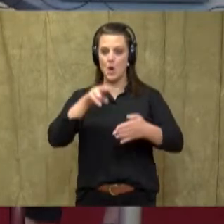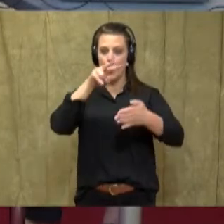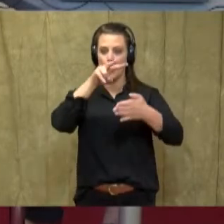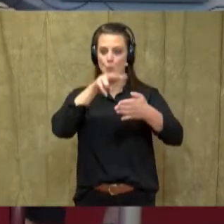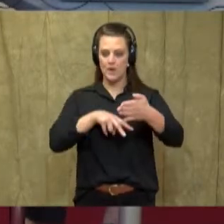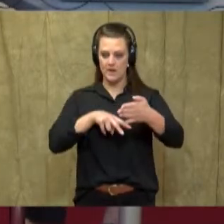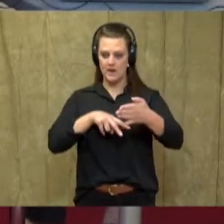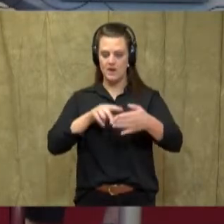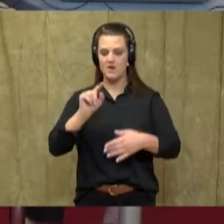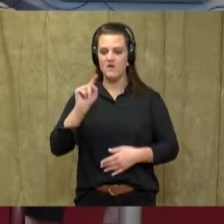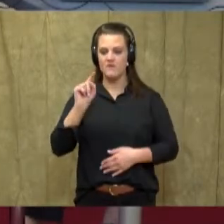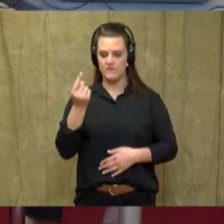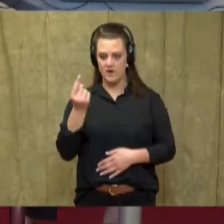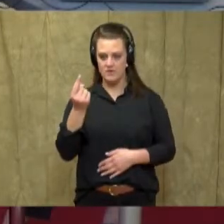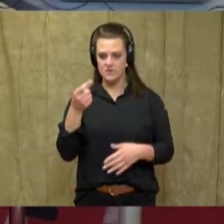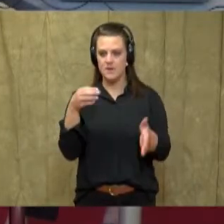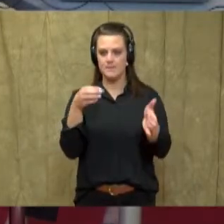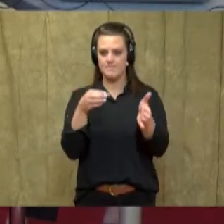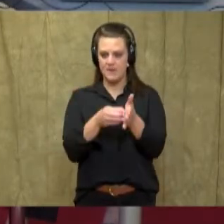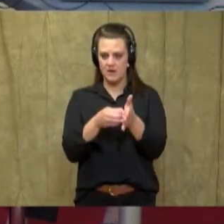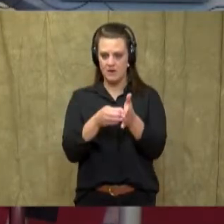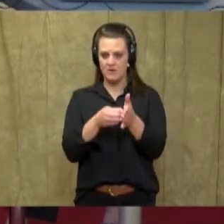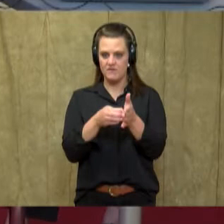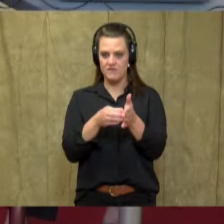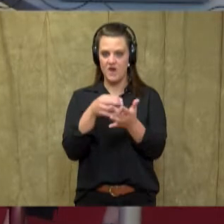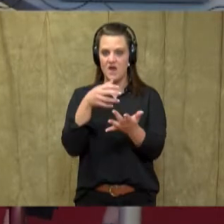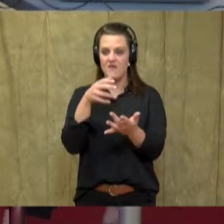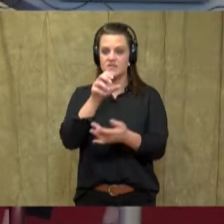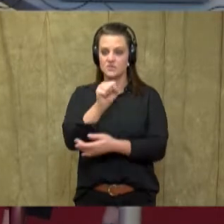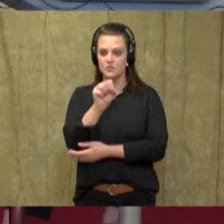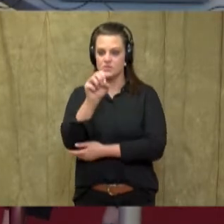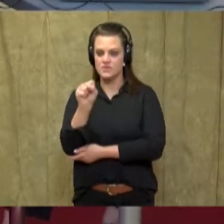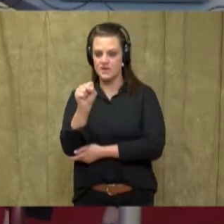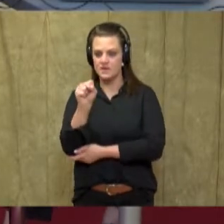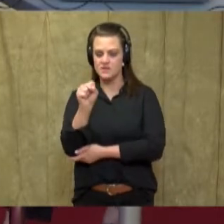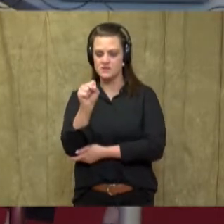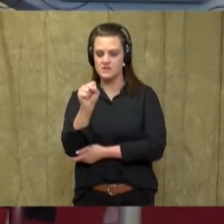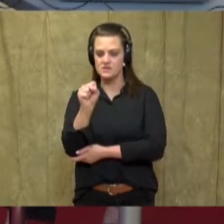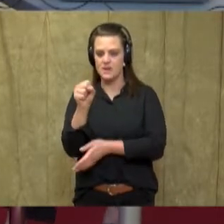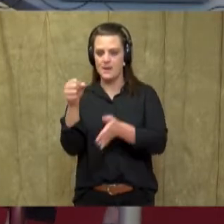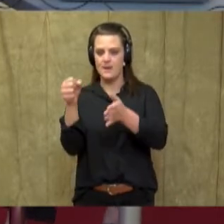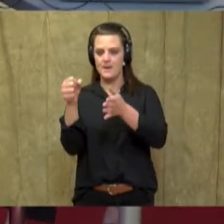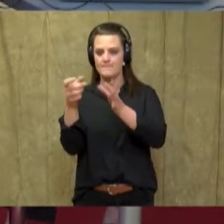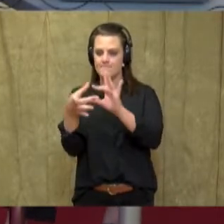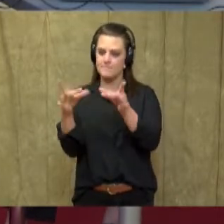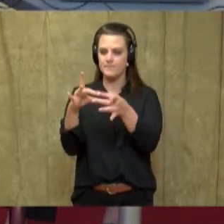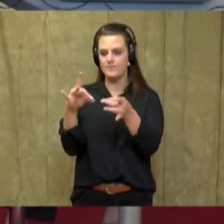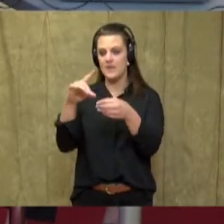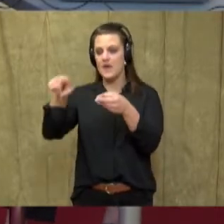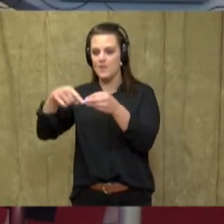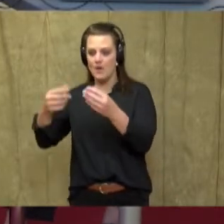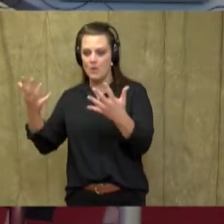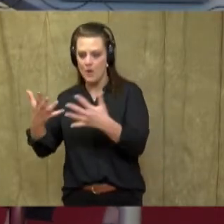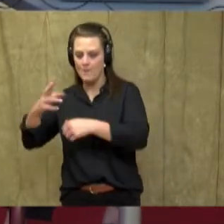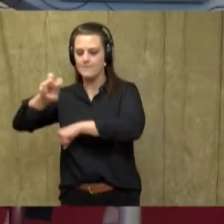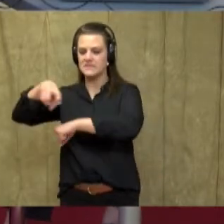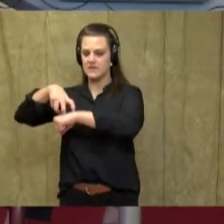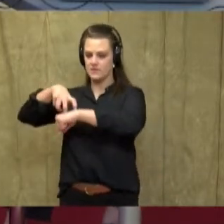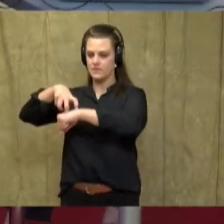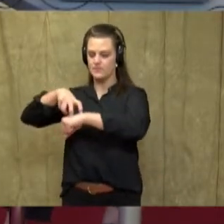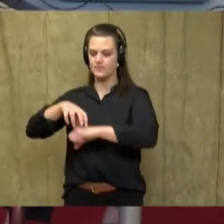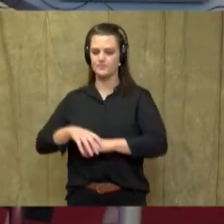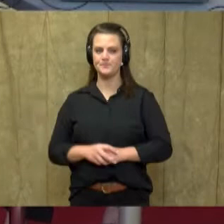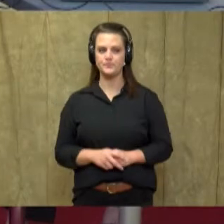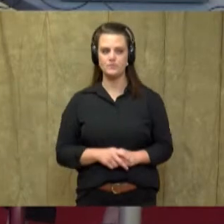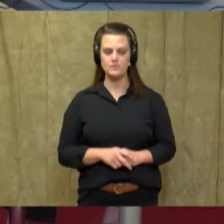the first paragraph of a social studies passage about the potato. Now, I do want to